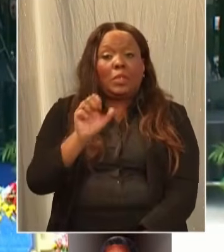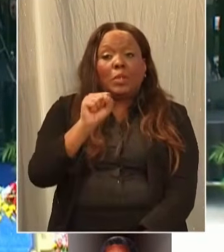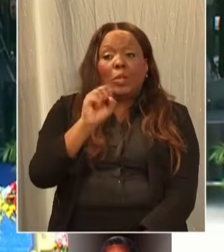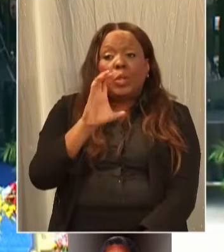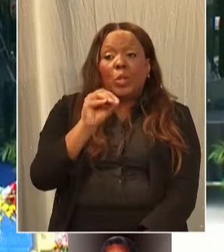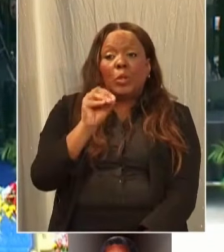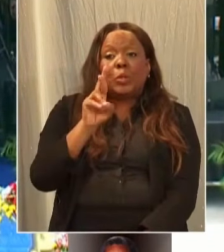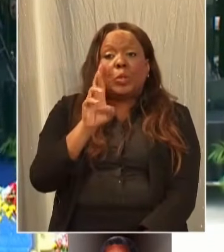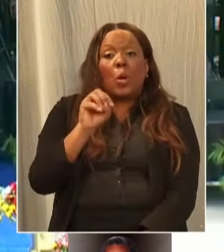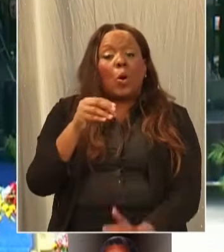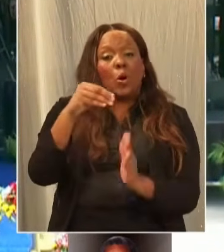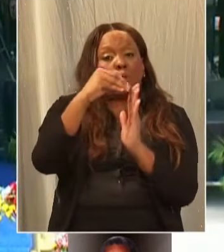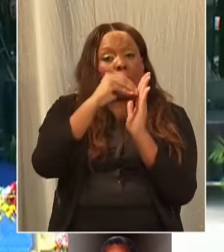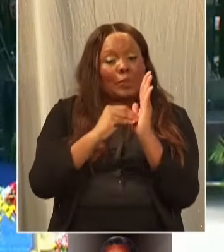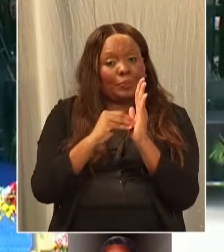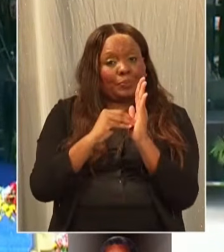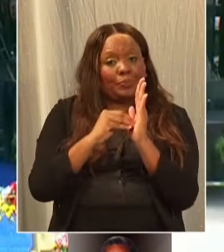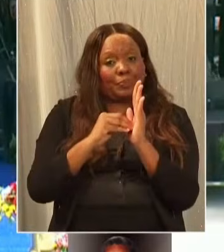ever recorded.